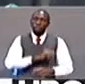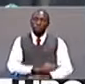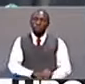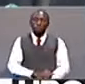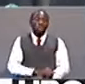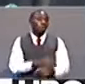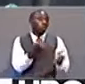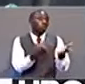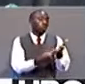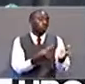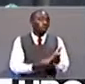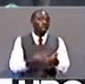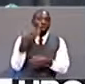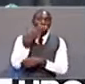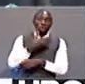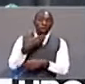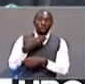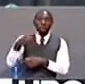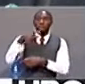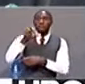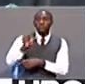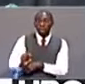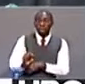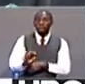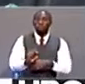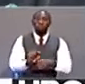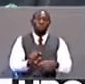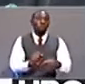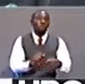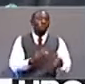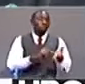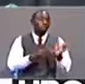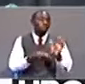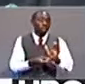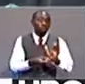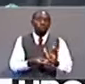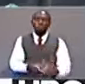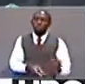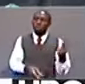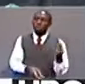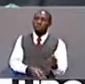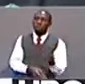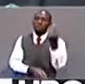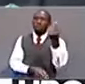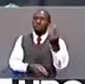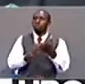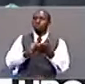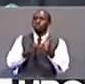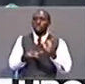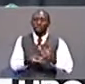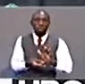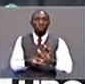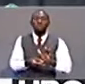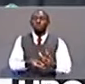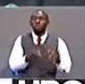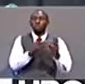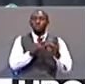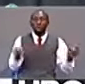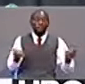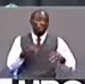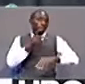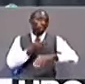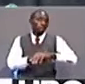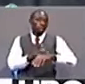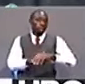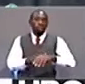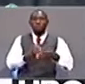Uganda's oil and gas project is the only major project in sub-Saharan Africa to be sanctioned since the pandemic